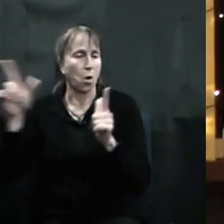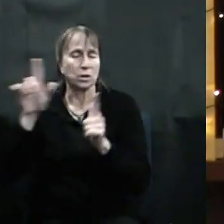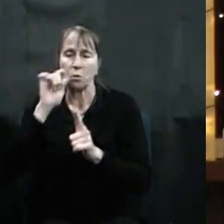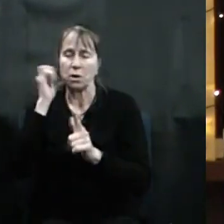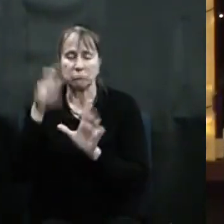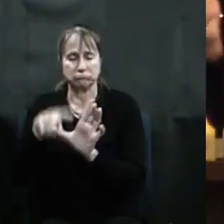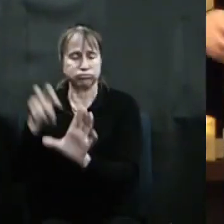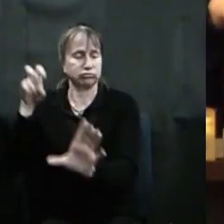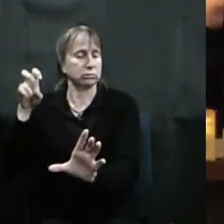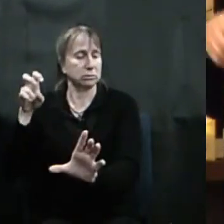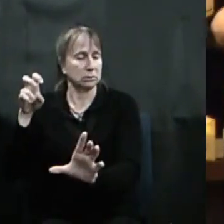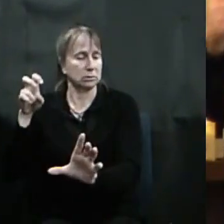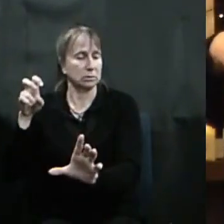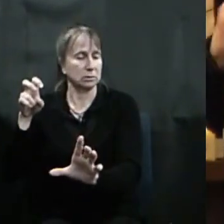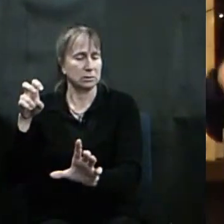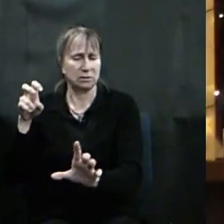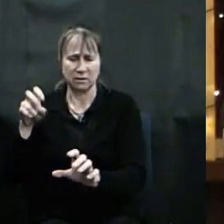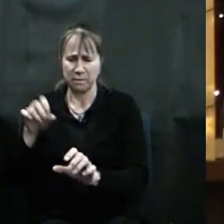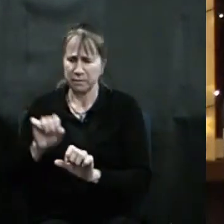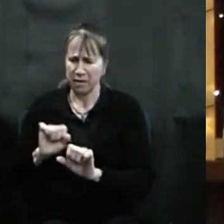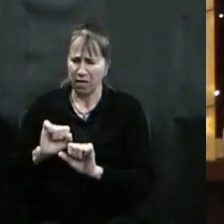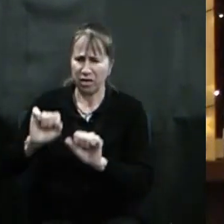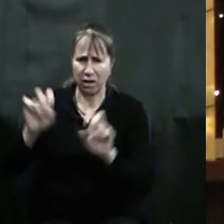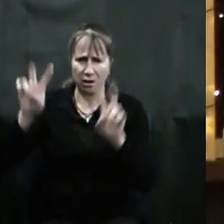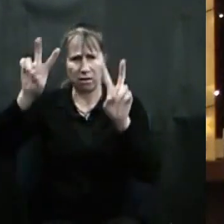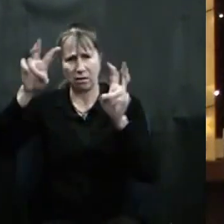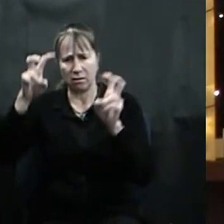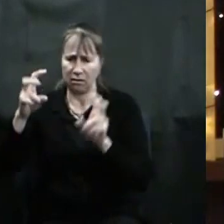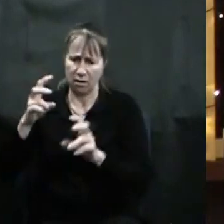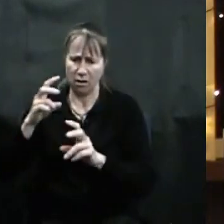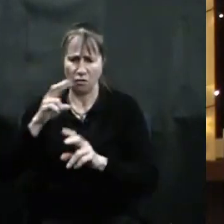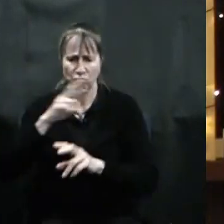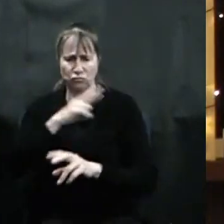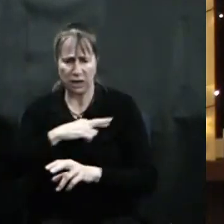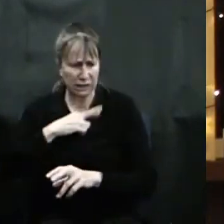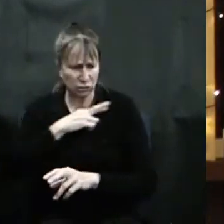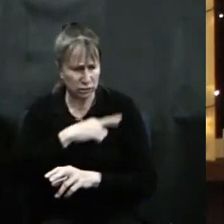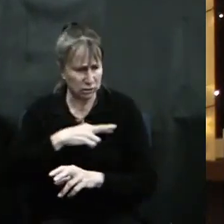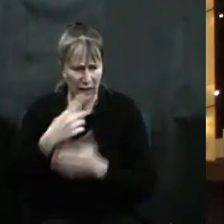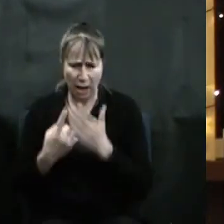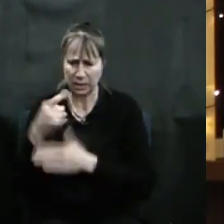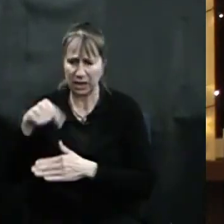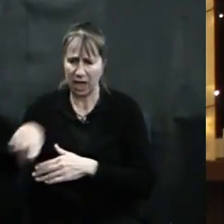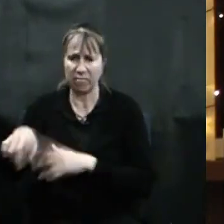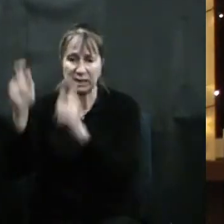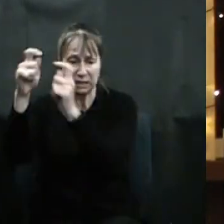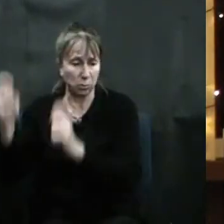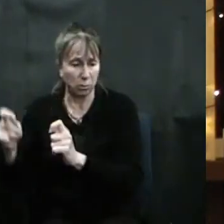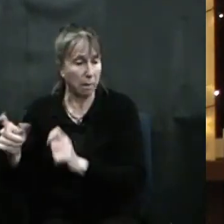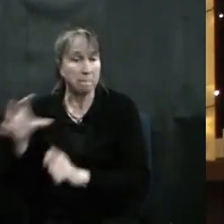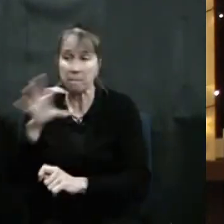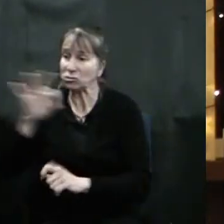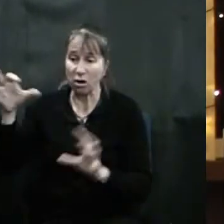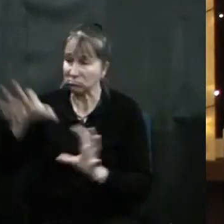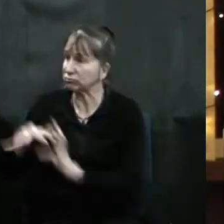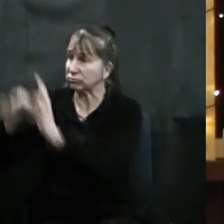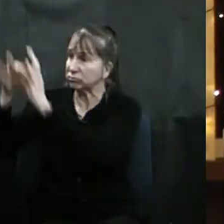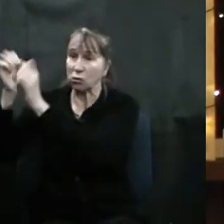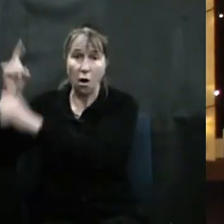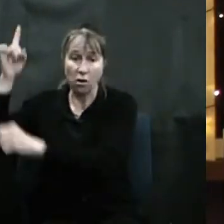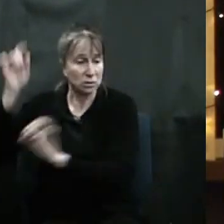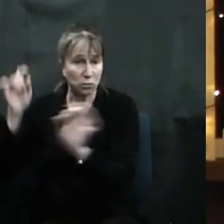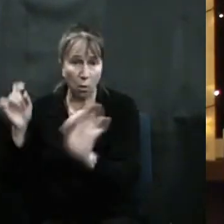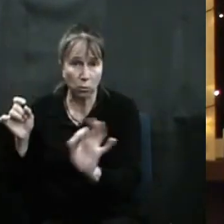images. Some sort of religion was going on in the Jerusalem temple. Not, mind you, the humble hearing of